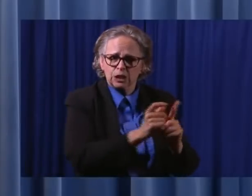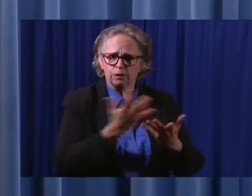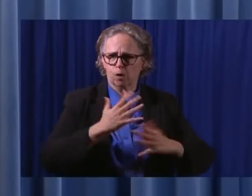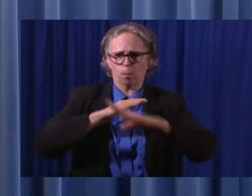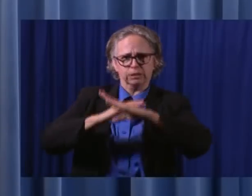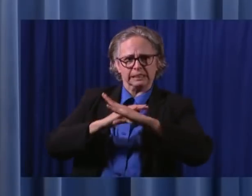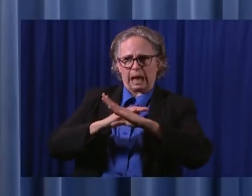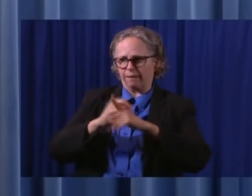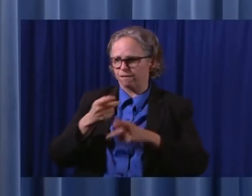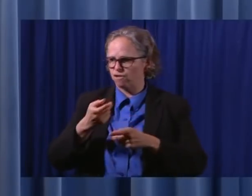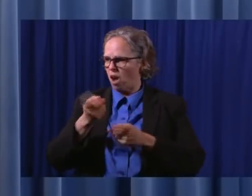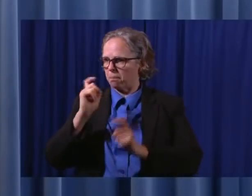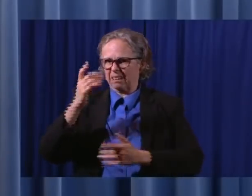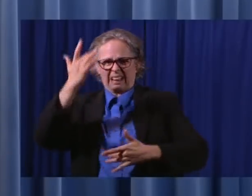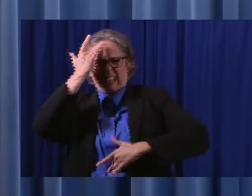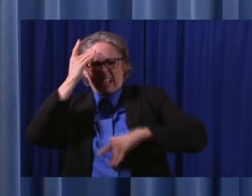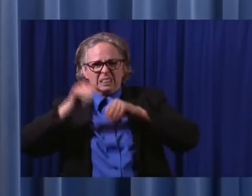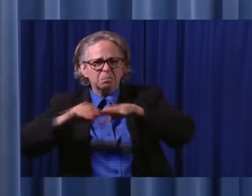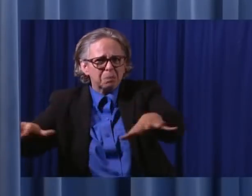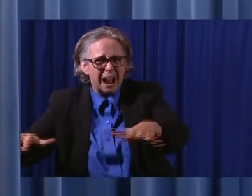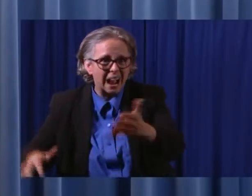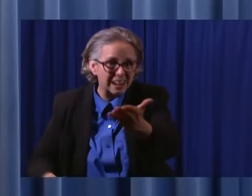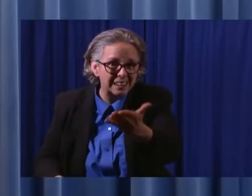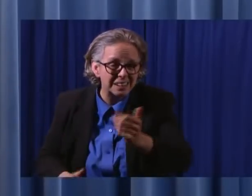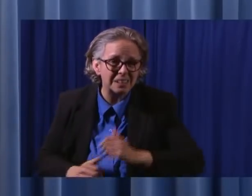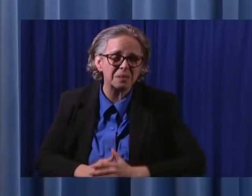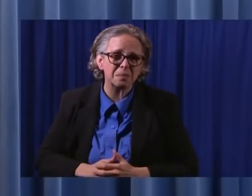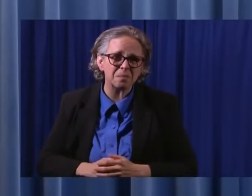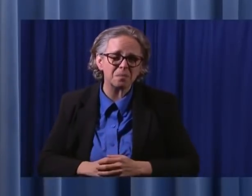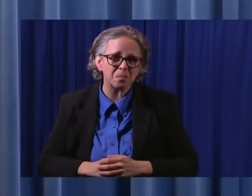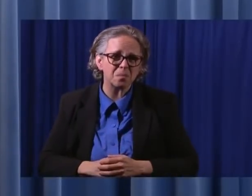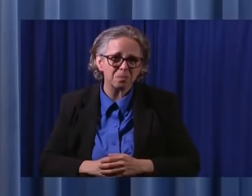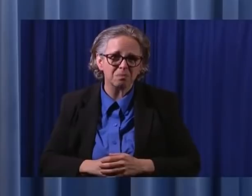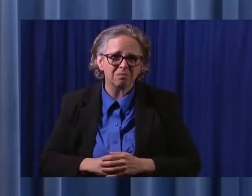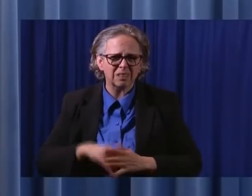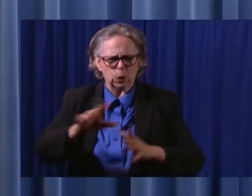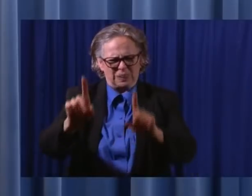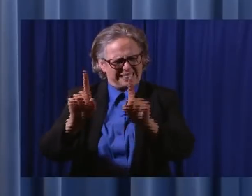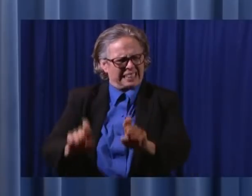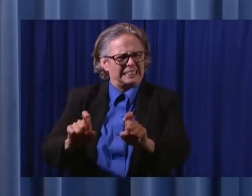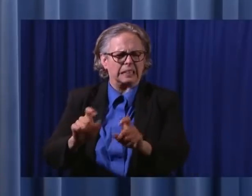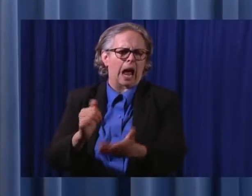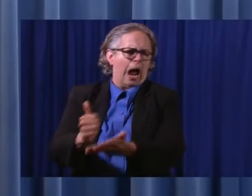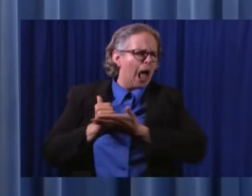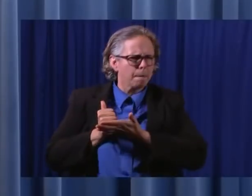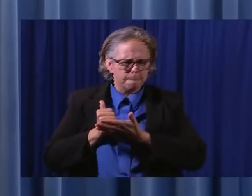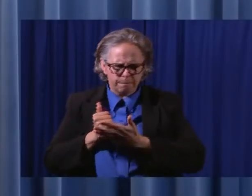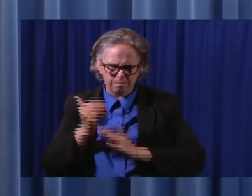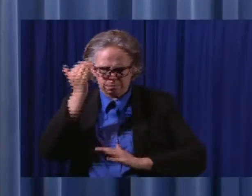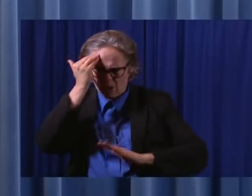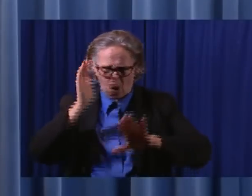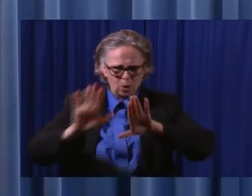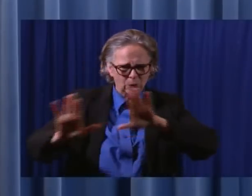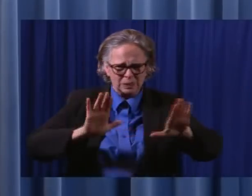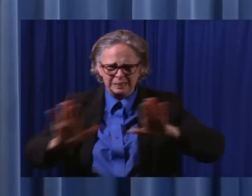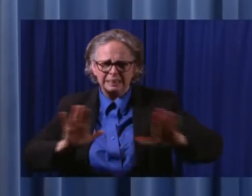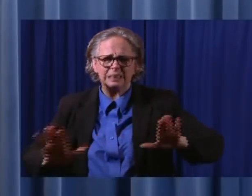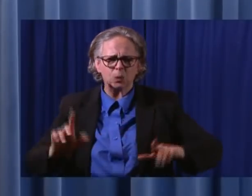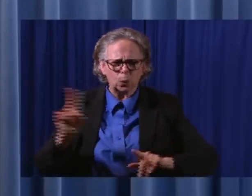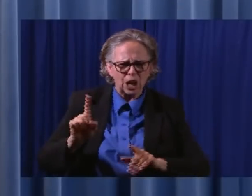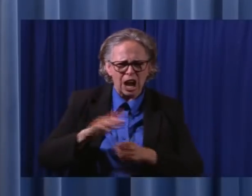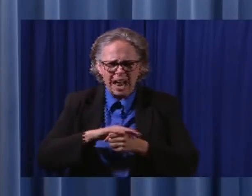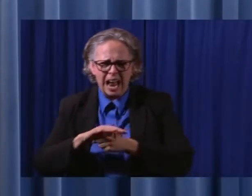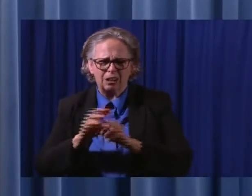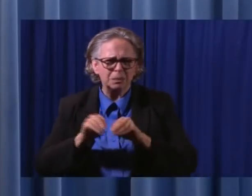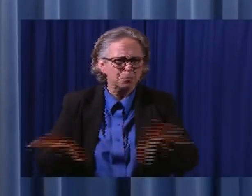slow the spread of COVID-19 is so very, very important. And I know, because I've gotten calls